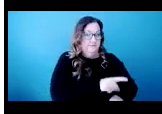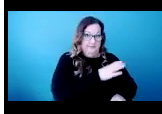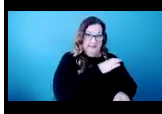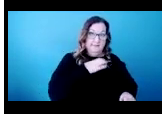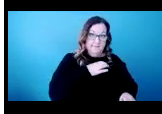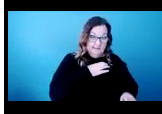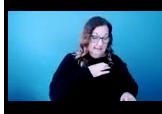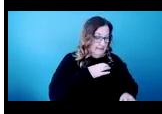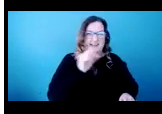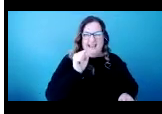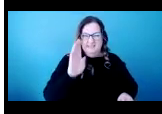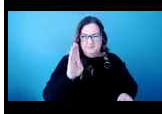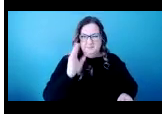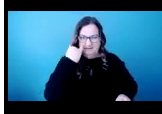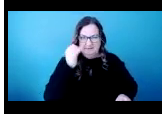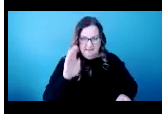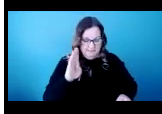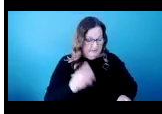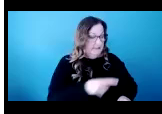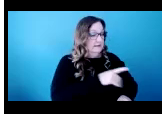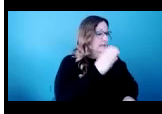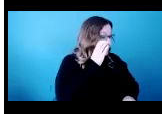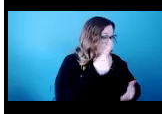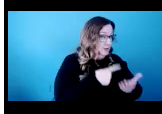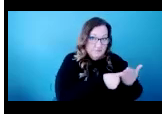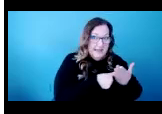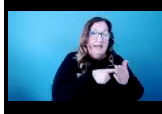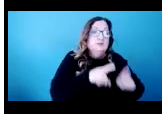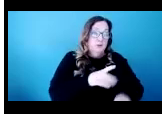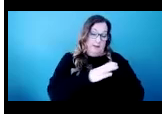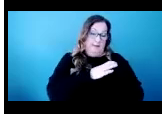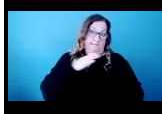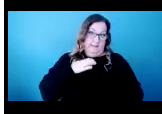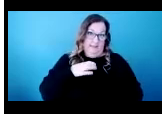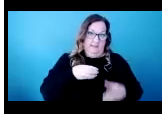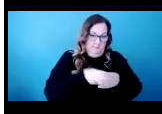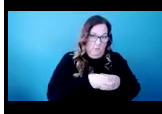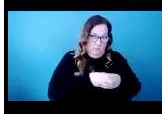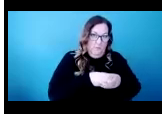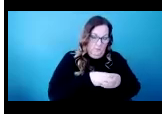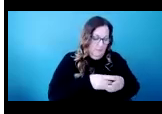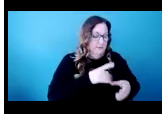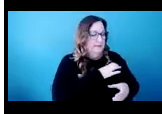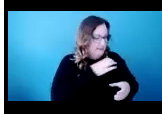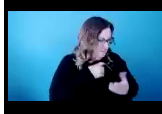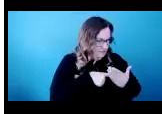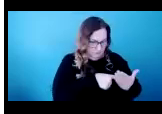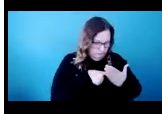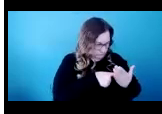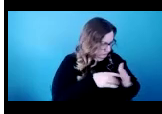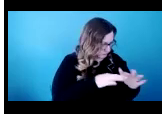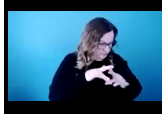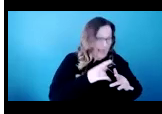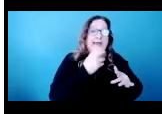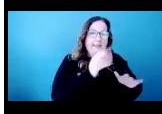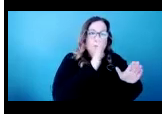committee hears all the debates about it. They hear public comment. Again, that's a second opportunity for you to give public comment.